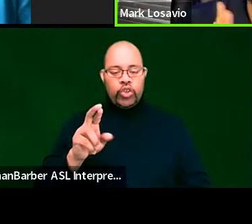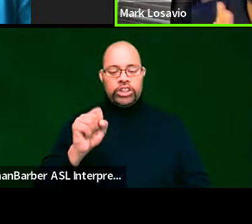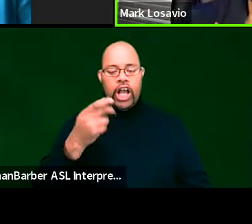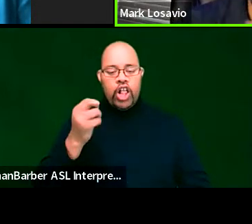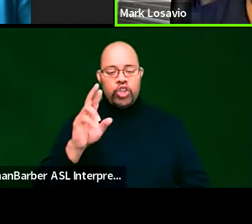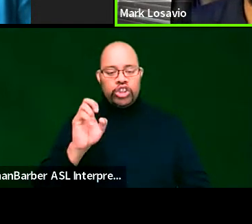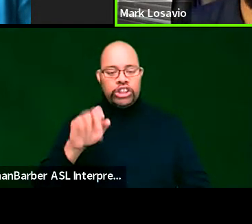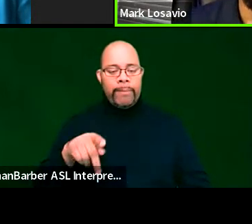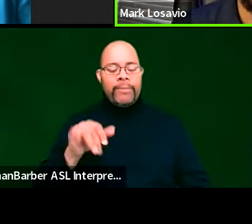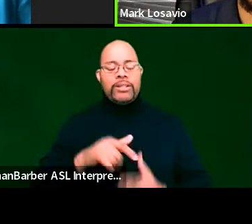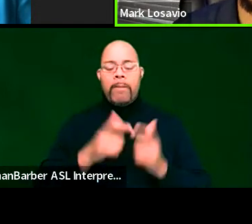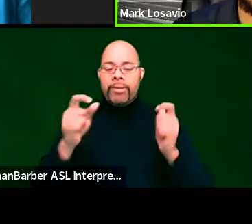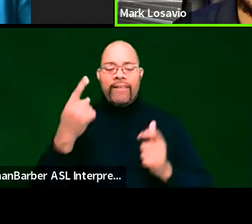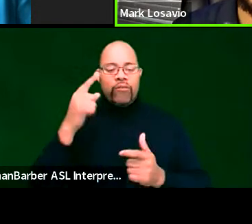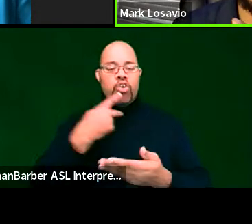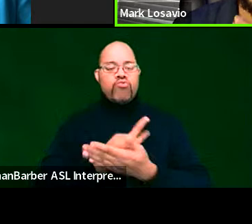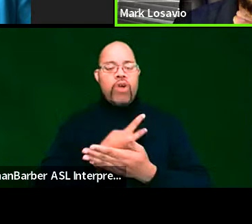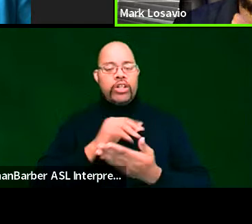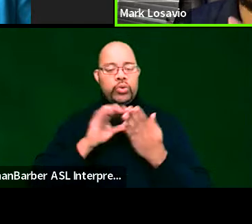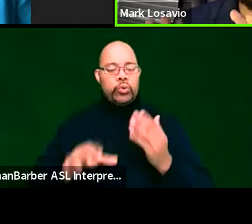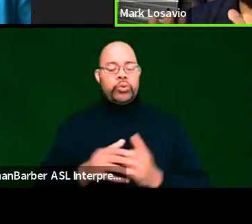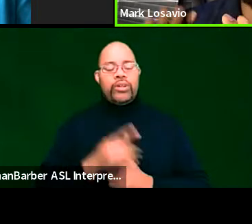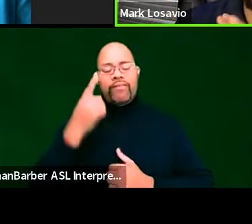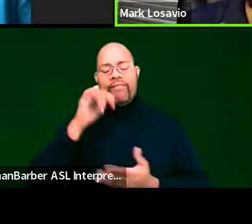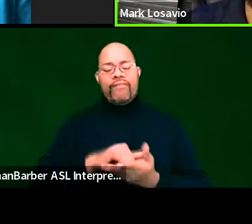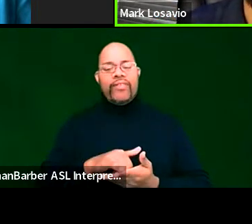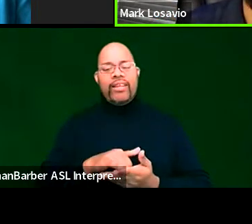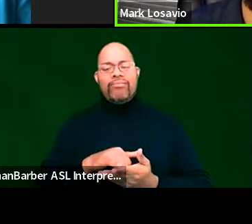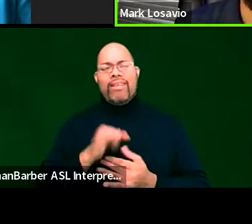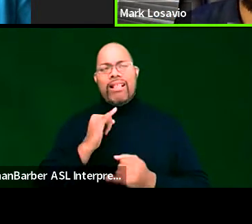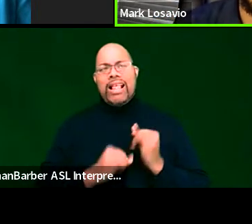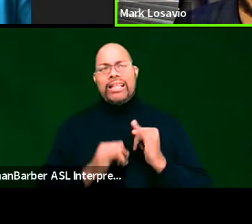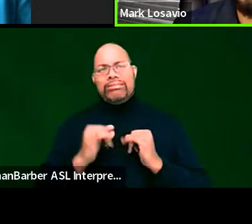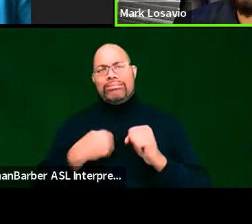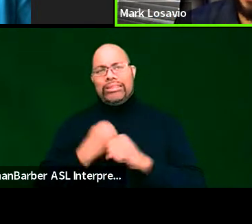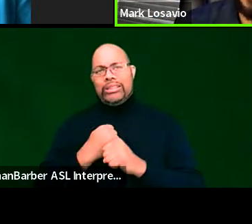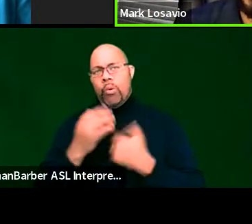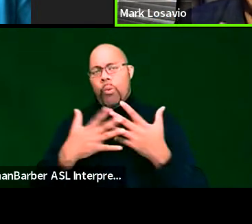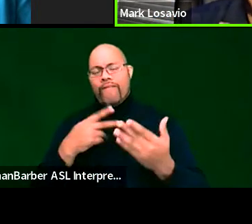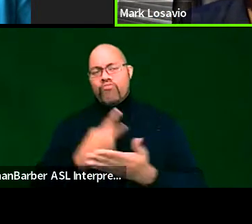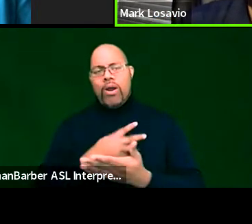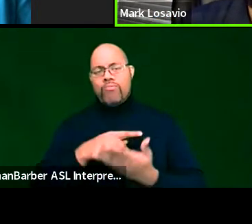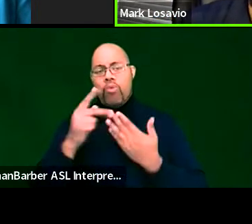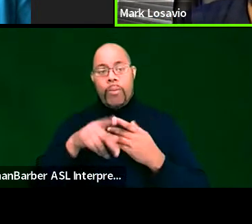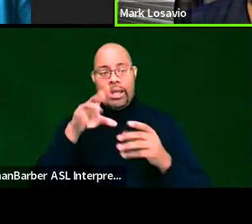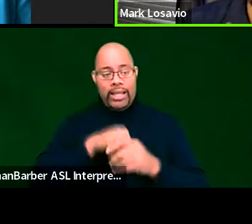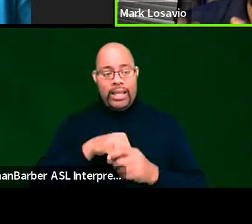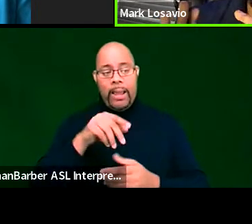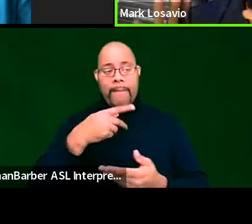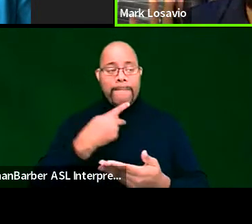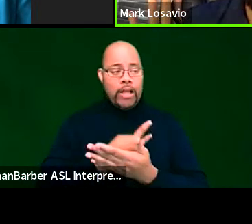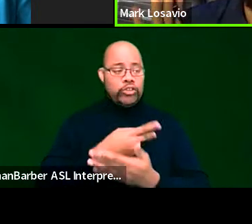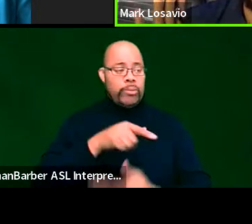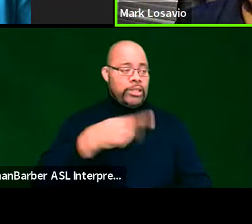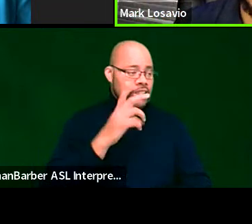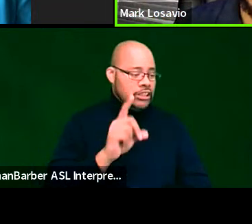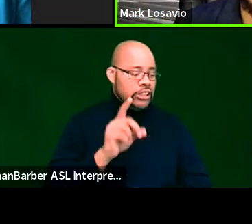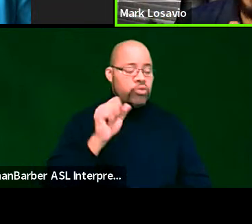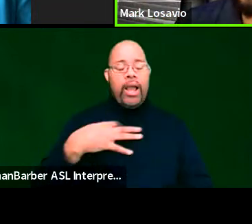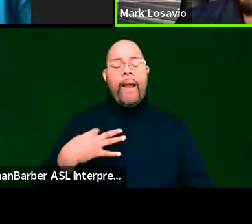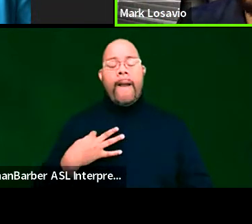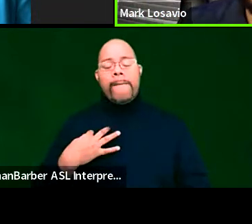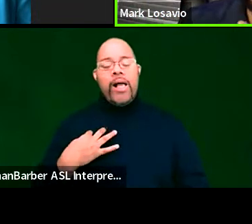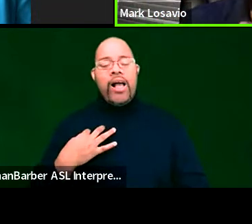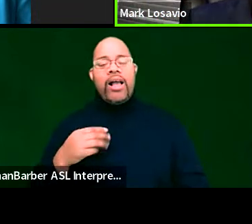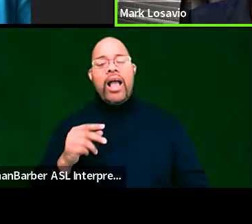is a really big one for grad students. I think in like the last year, whatever graduate program you're in, master's or PhD, you can apply.